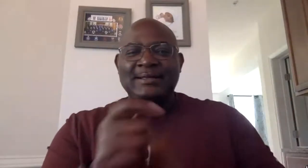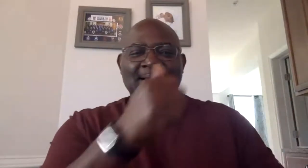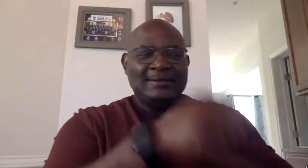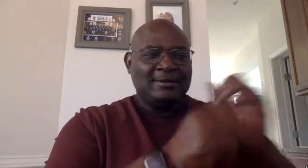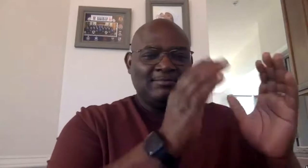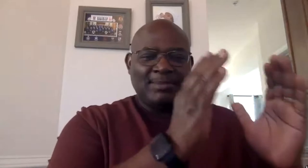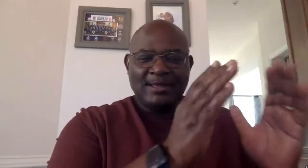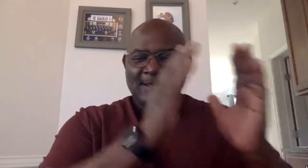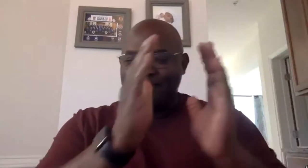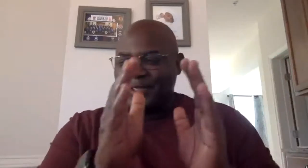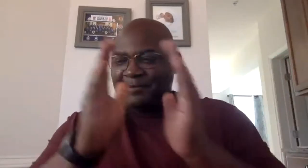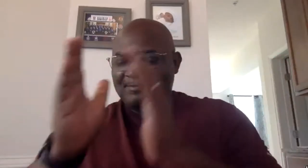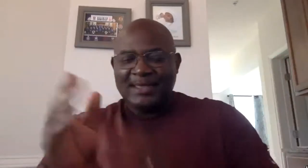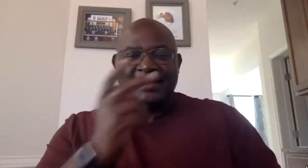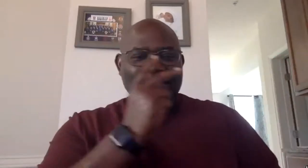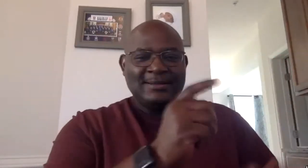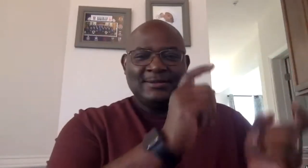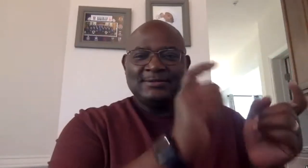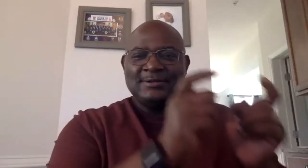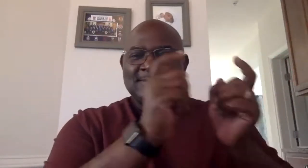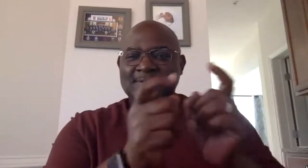10 different, to 3 different decades.